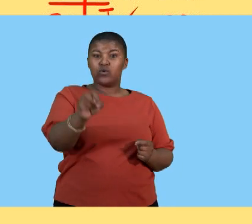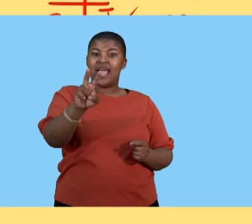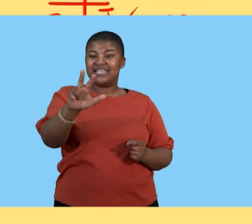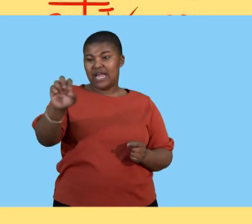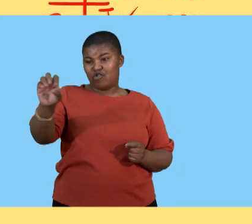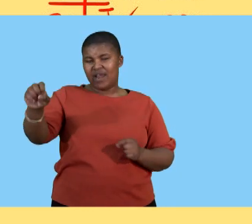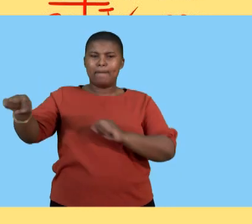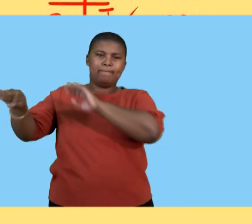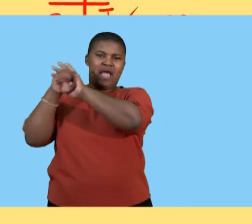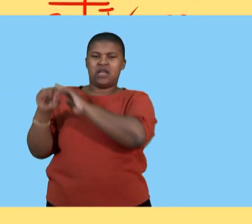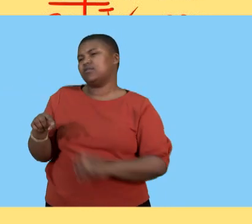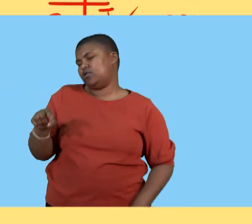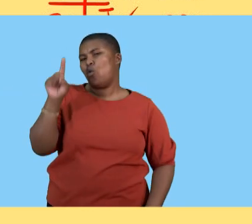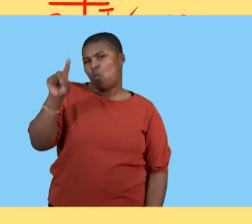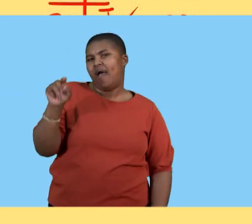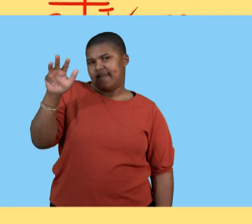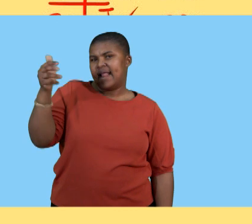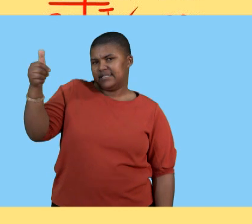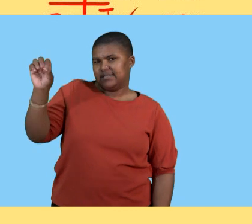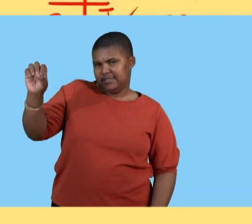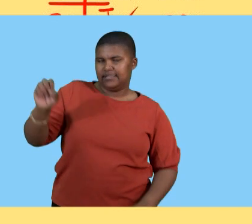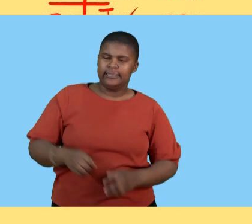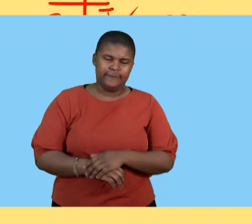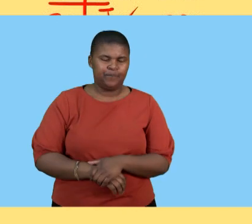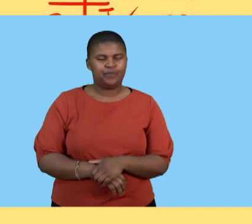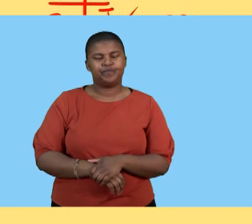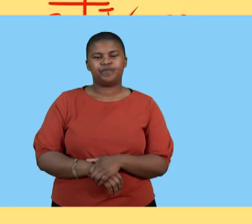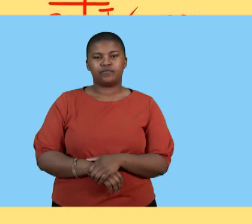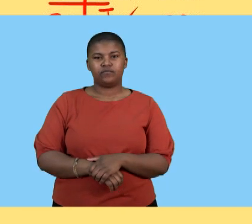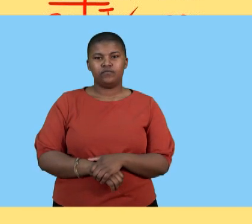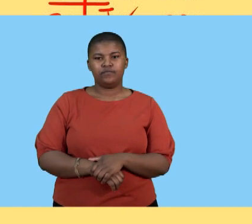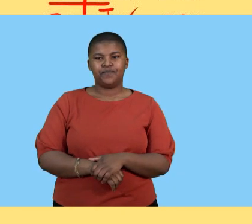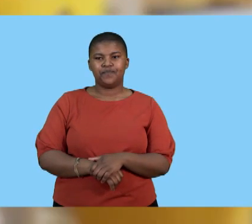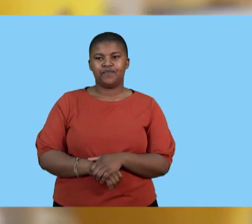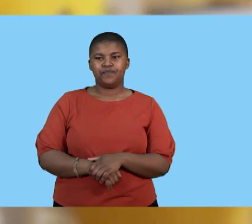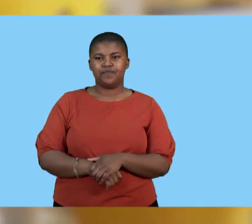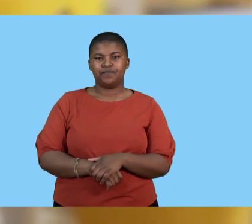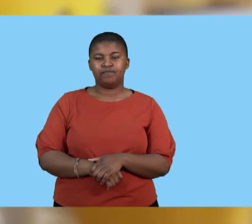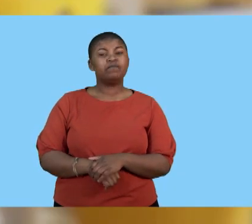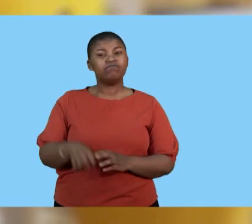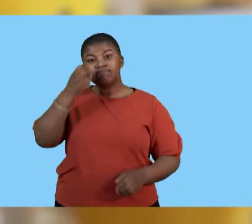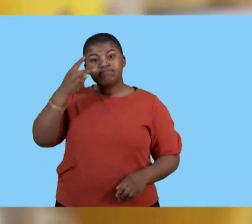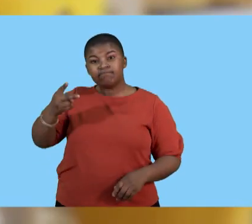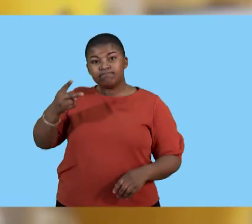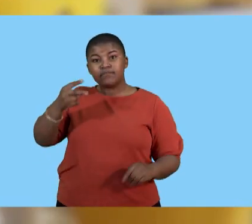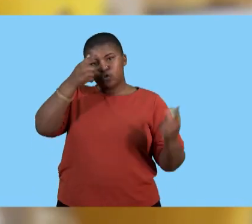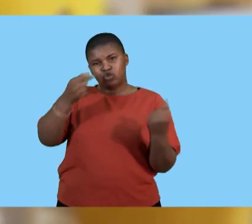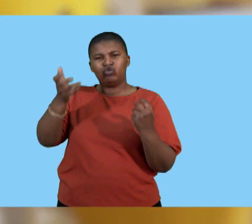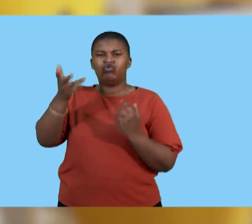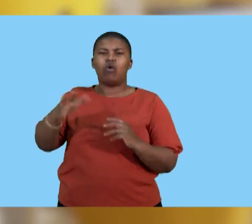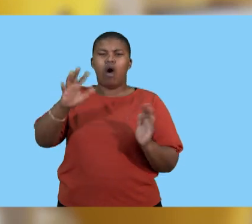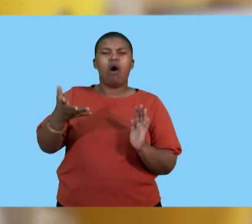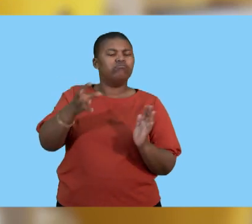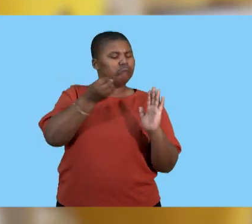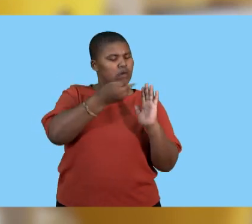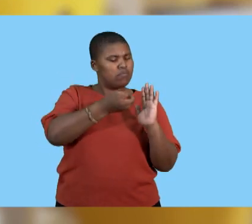118,800. Then we say a debtor has returned goods. So we come and we subtract it, as you can see. This is how you